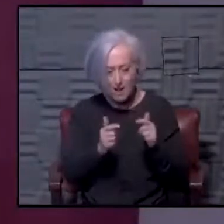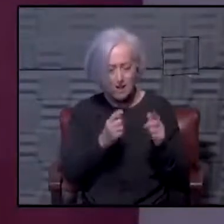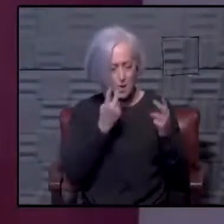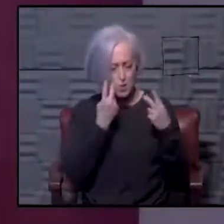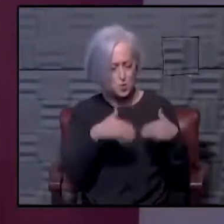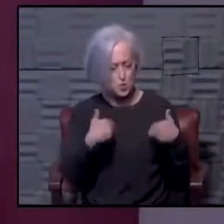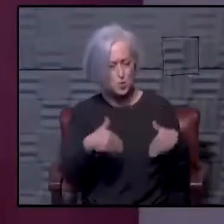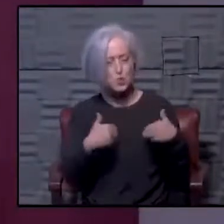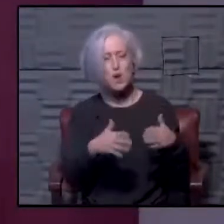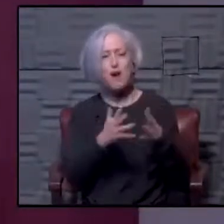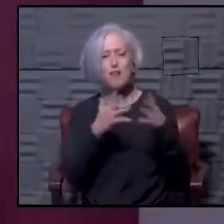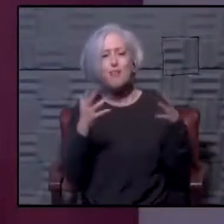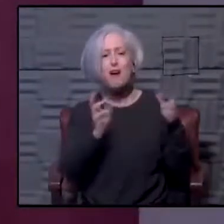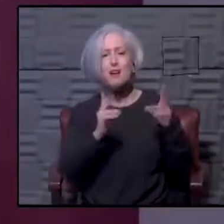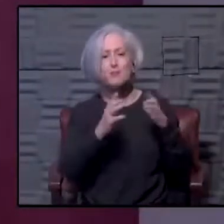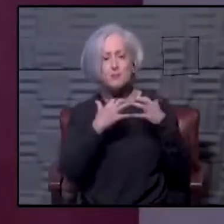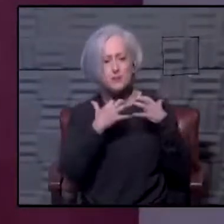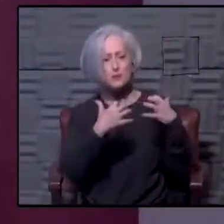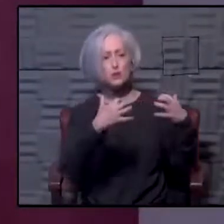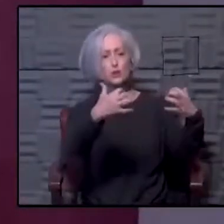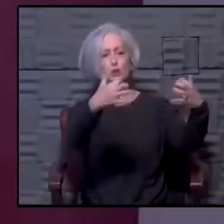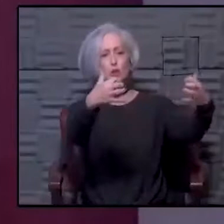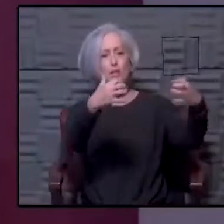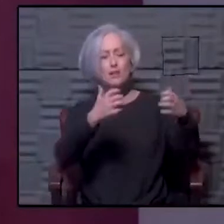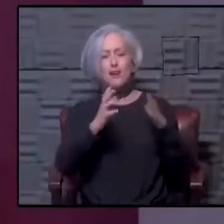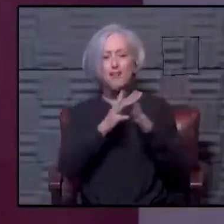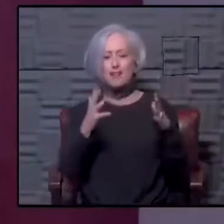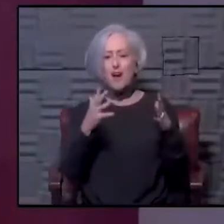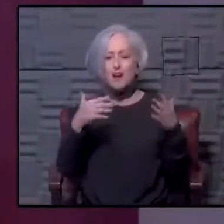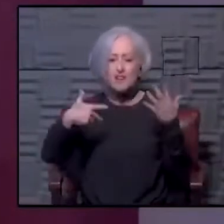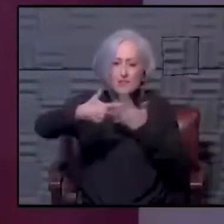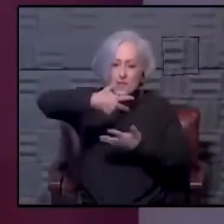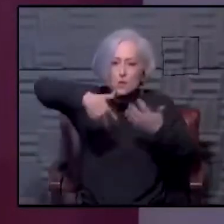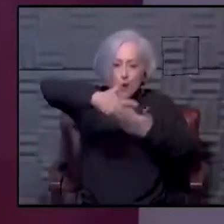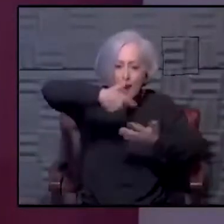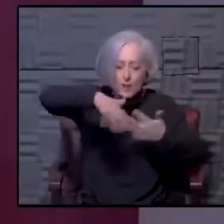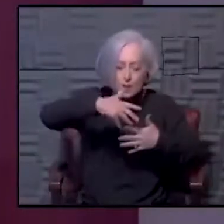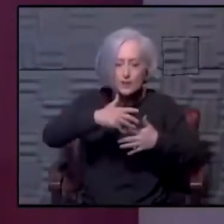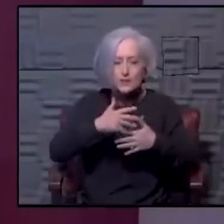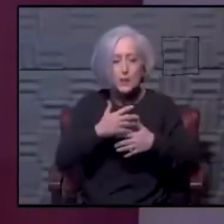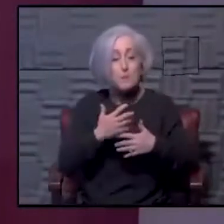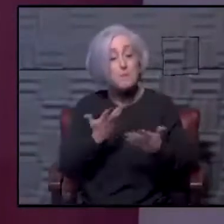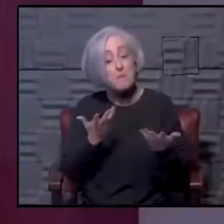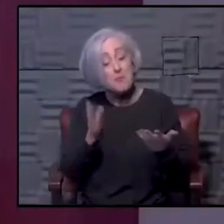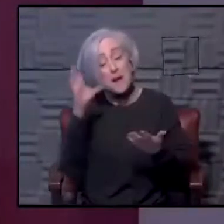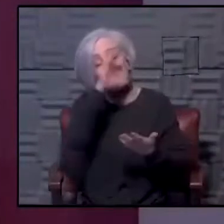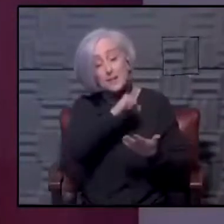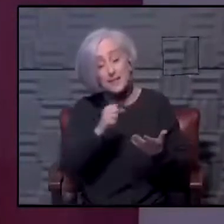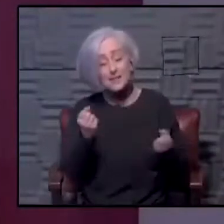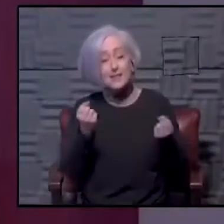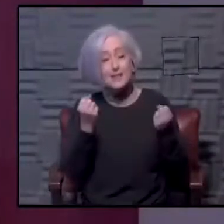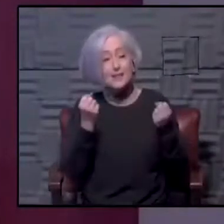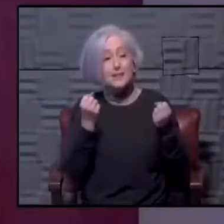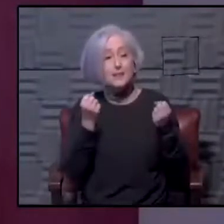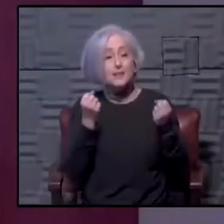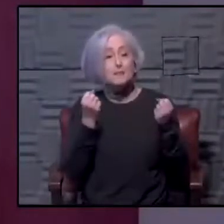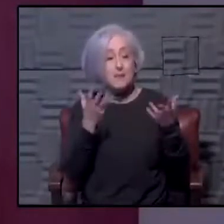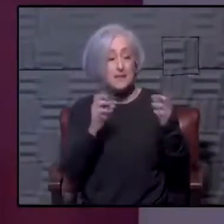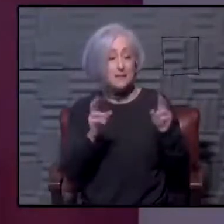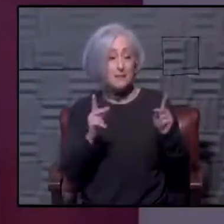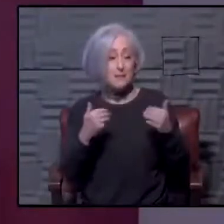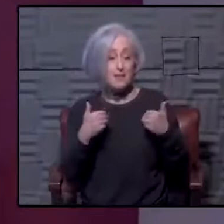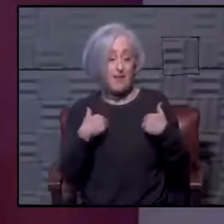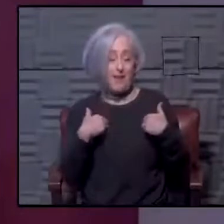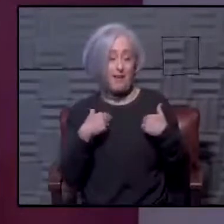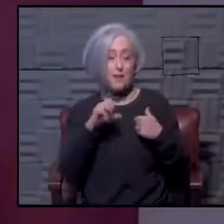of close interactions. I imagine that there were quite a few folks that were having Super Bowl parties, and